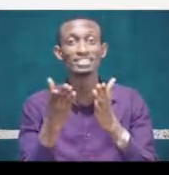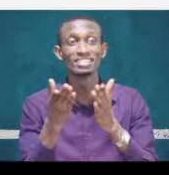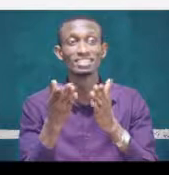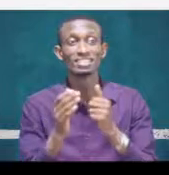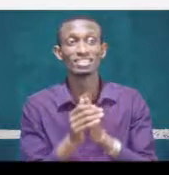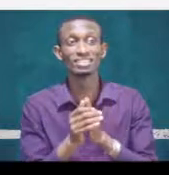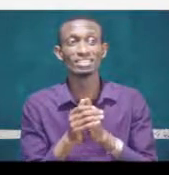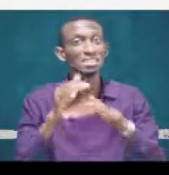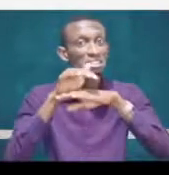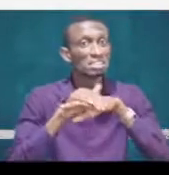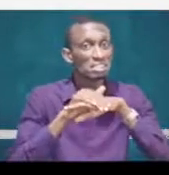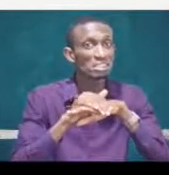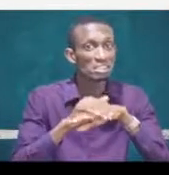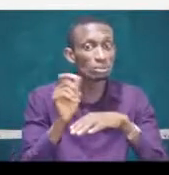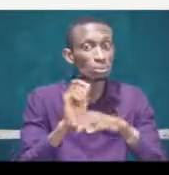English writers.